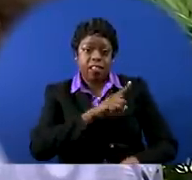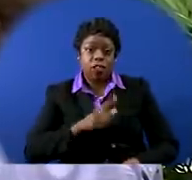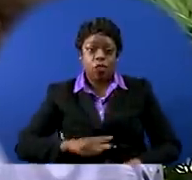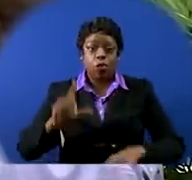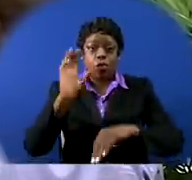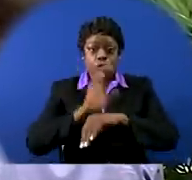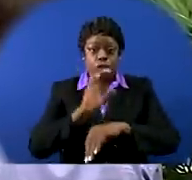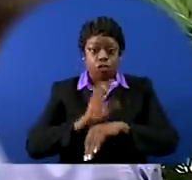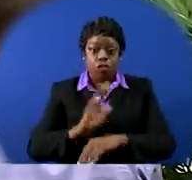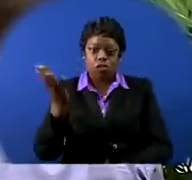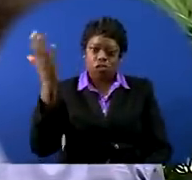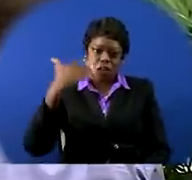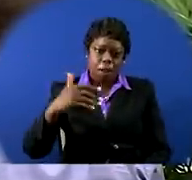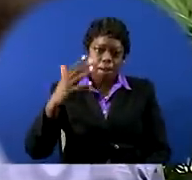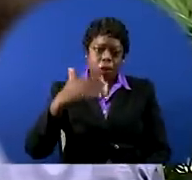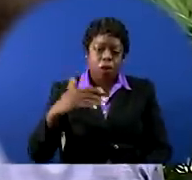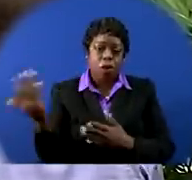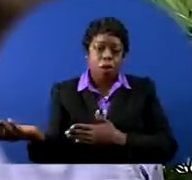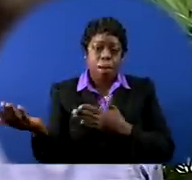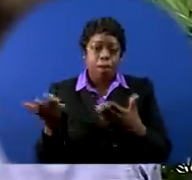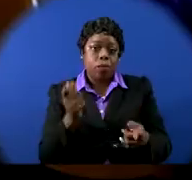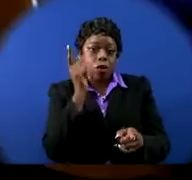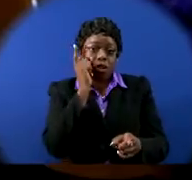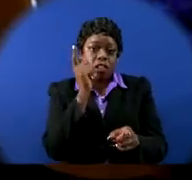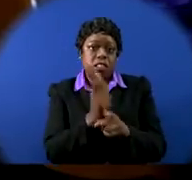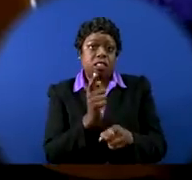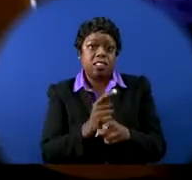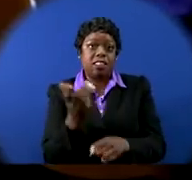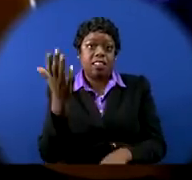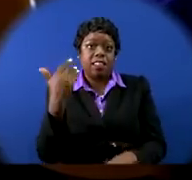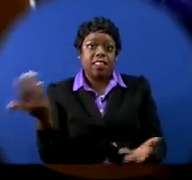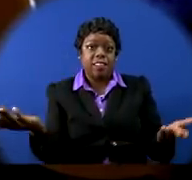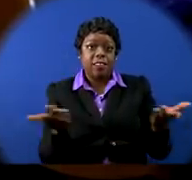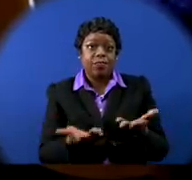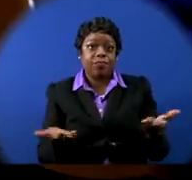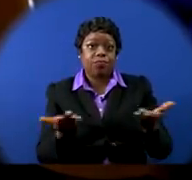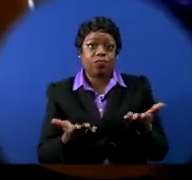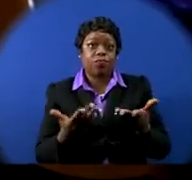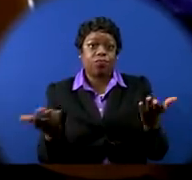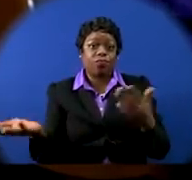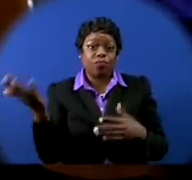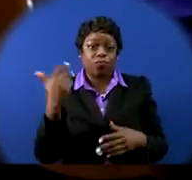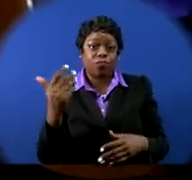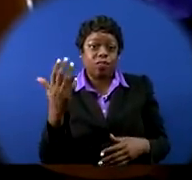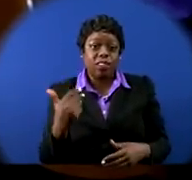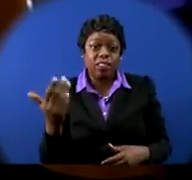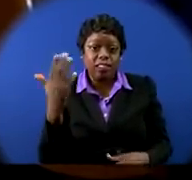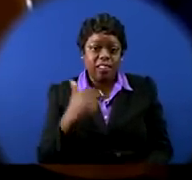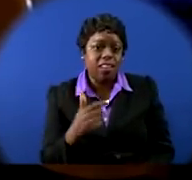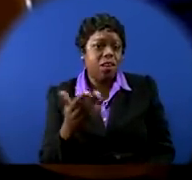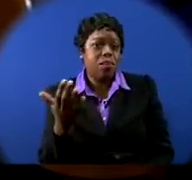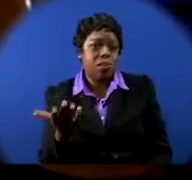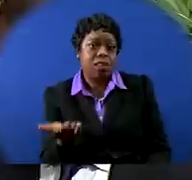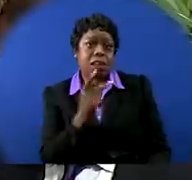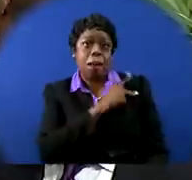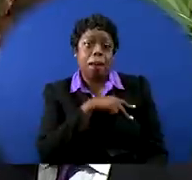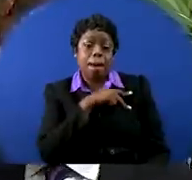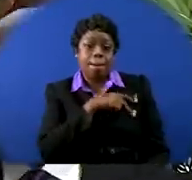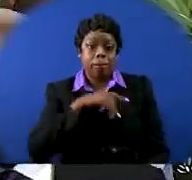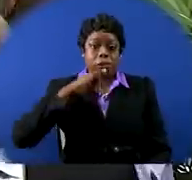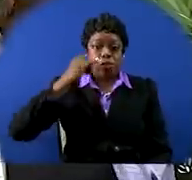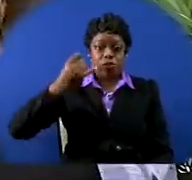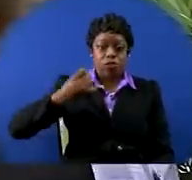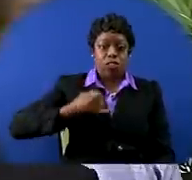sister on down this aisle. Here they come. I knew there was some more waiting for me to invite you personally. I'll give you a personal